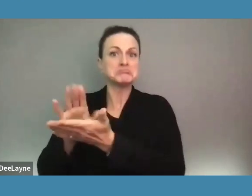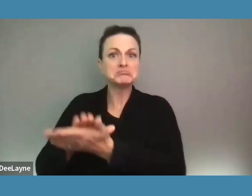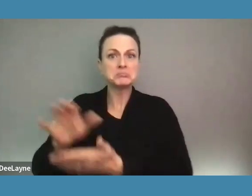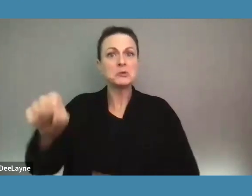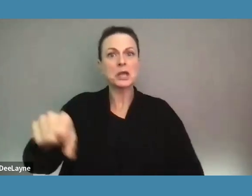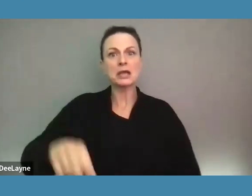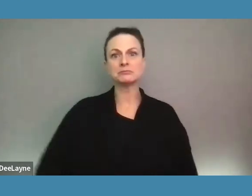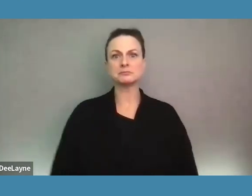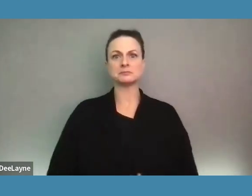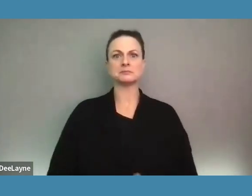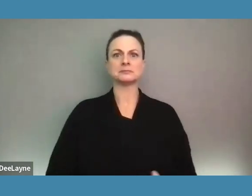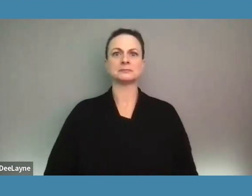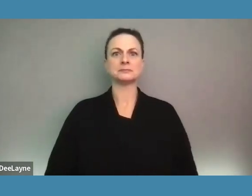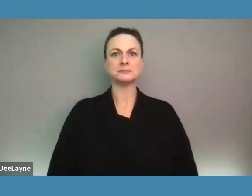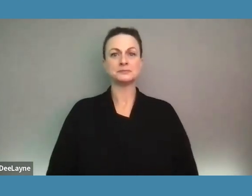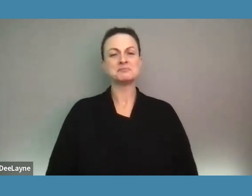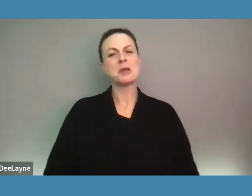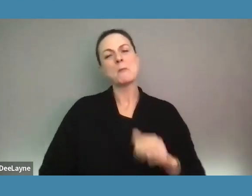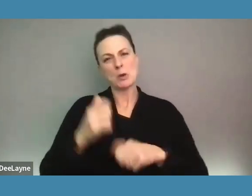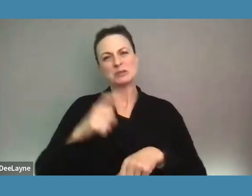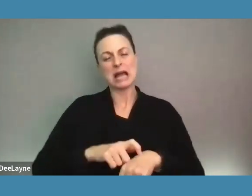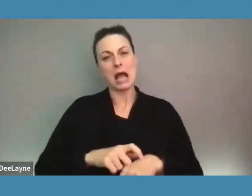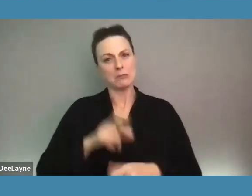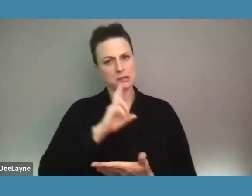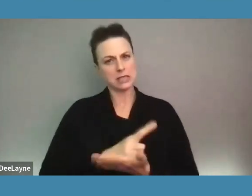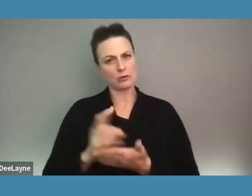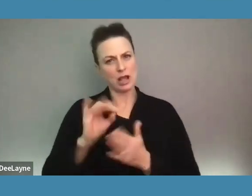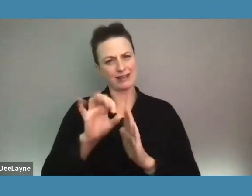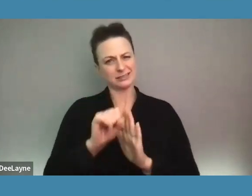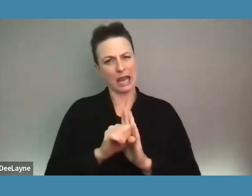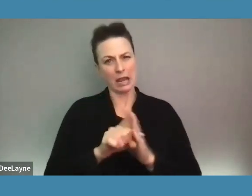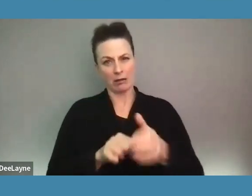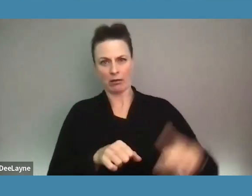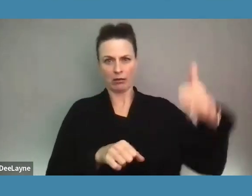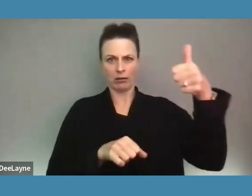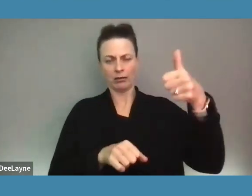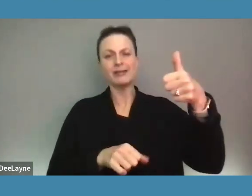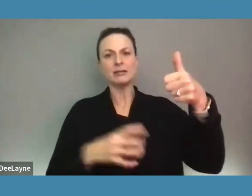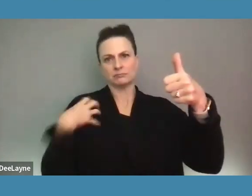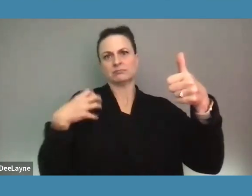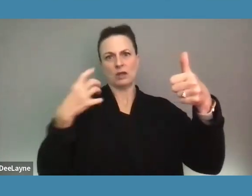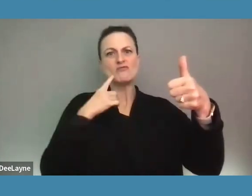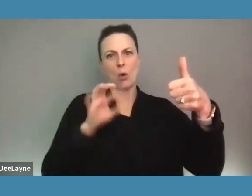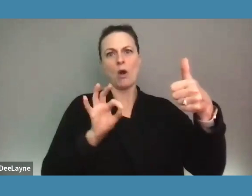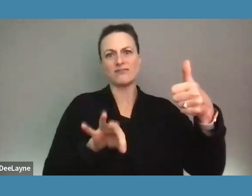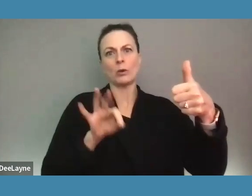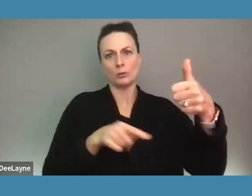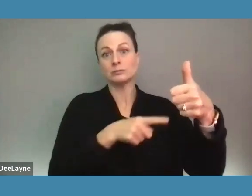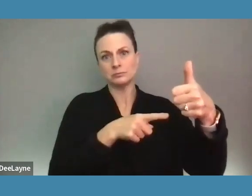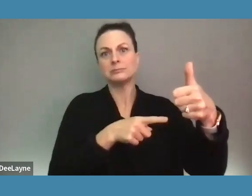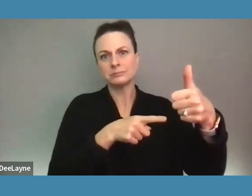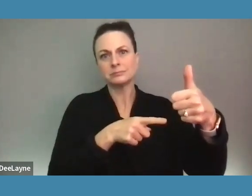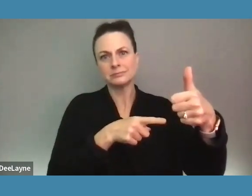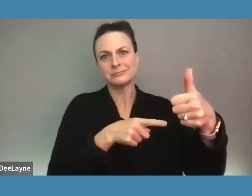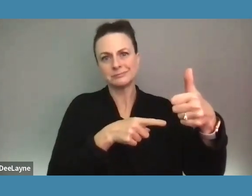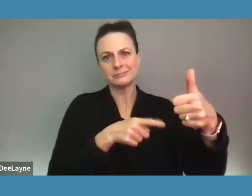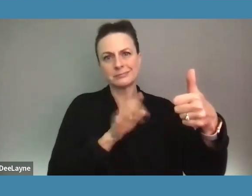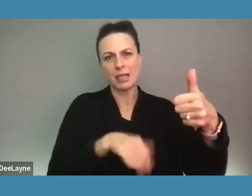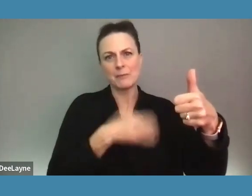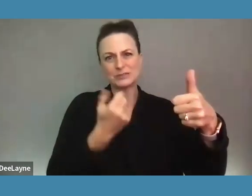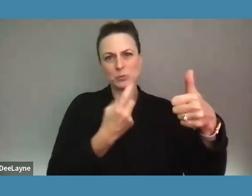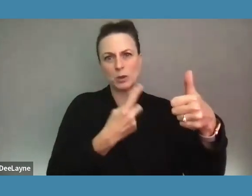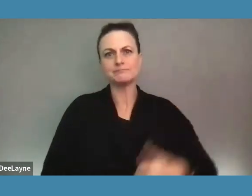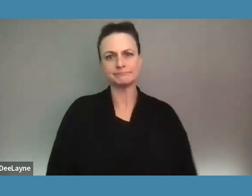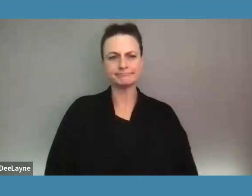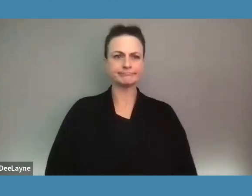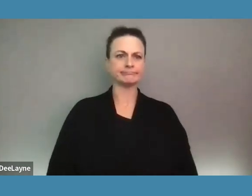but generally the Secretary of State's job is the Secretary of State is gonna be the best one to put